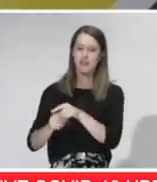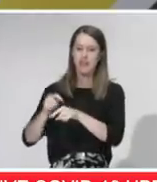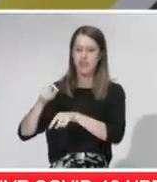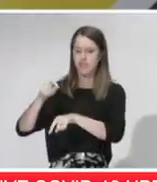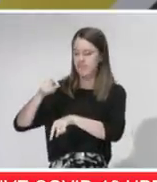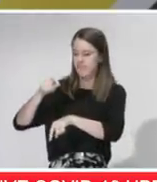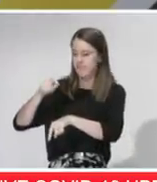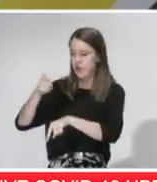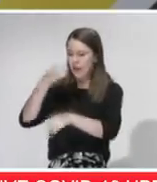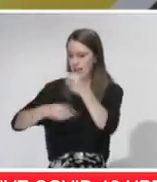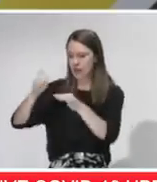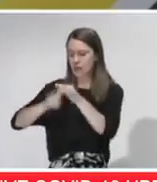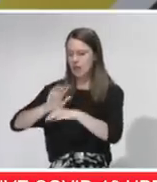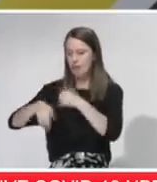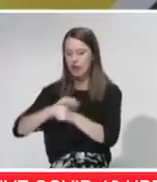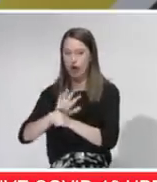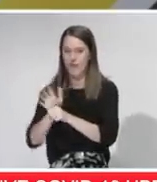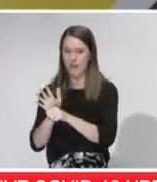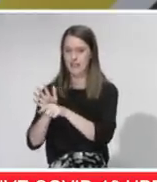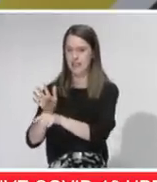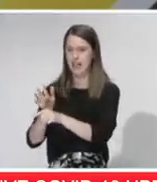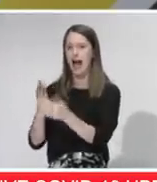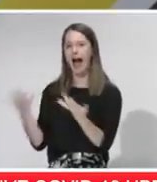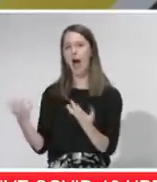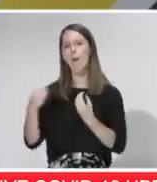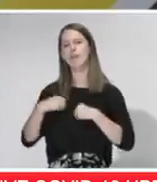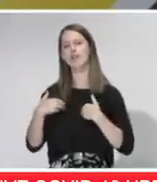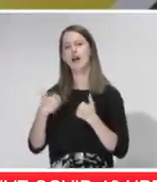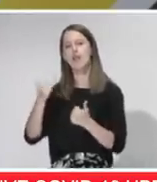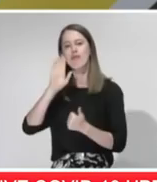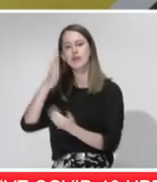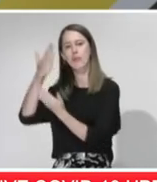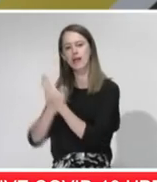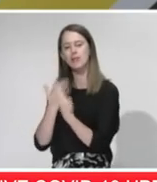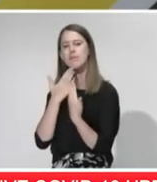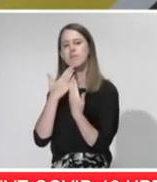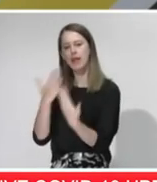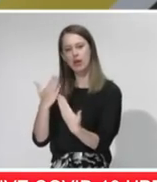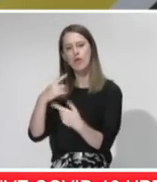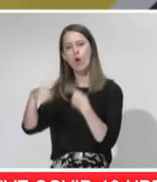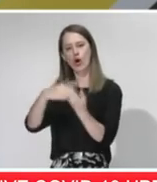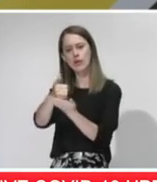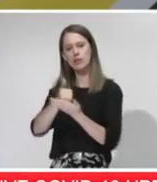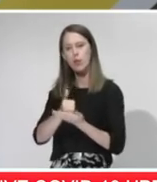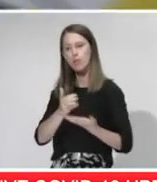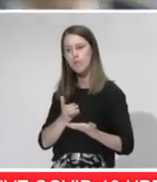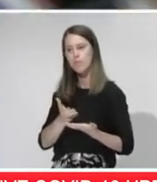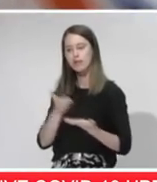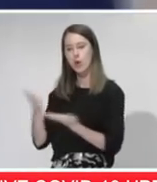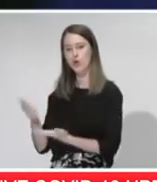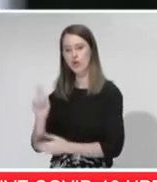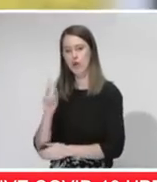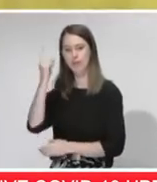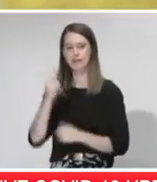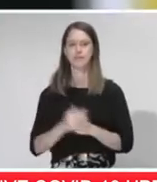Zealanders may have about COVID-19, and this will be done through the Ministry of Health's Facebook page. Thank you all for your ongoing support, Prime Minister. Thank you,